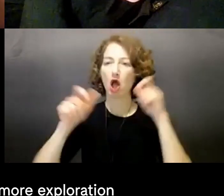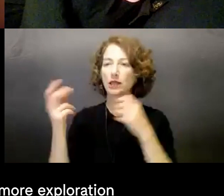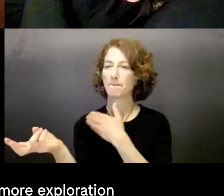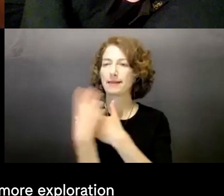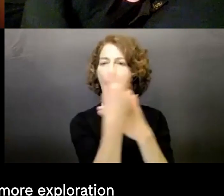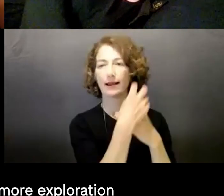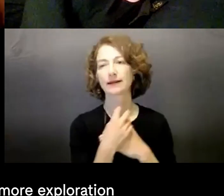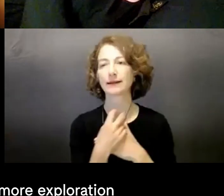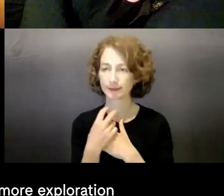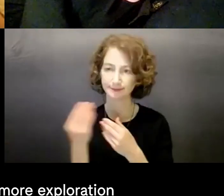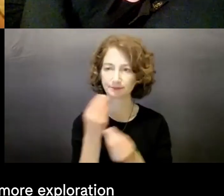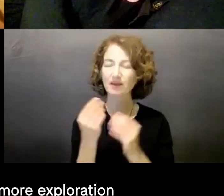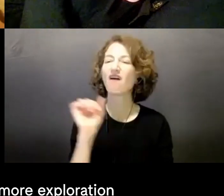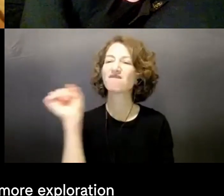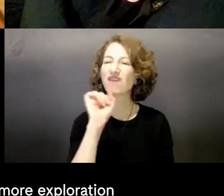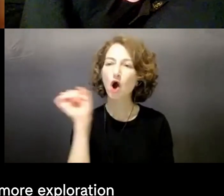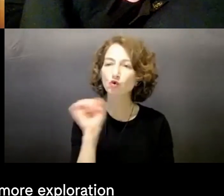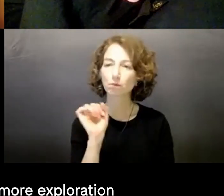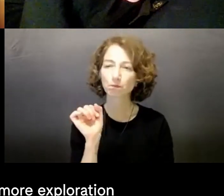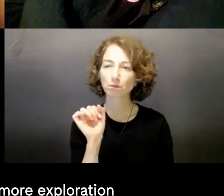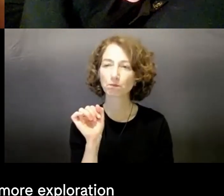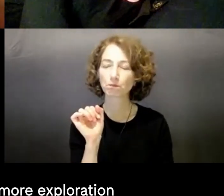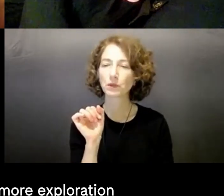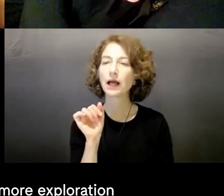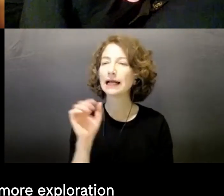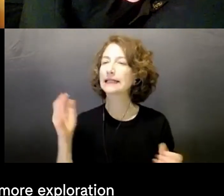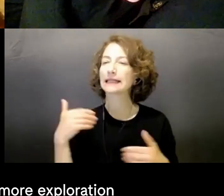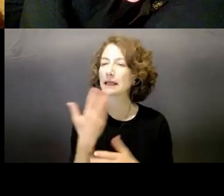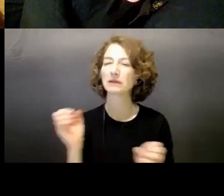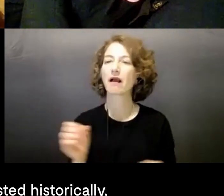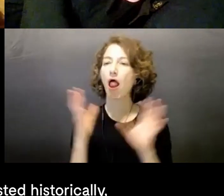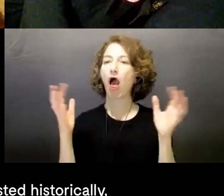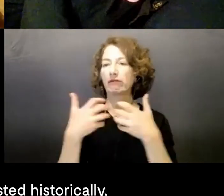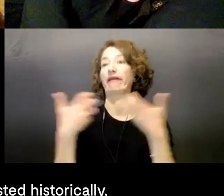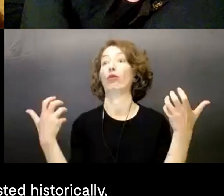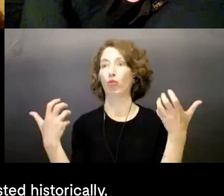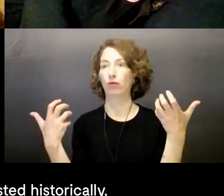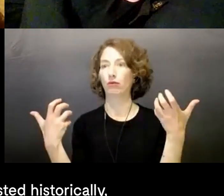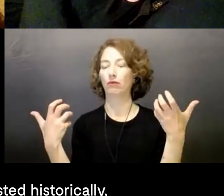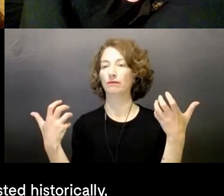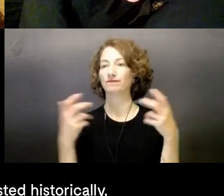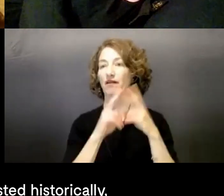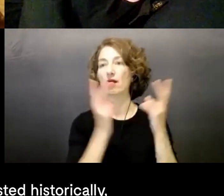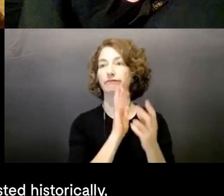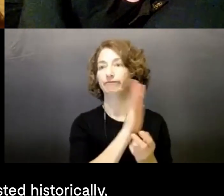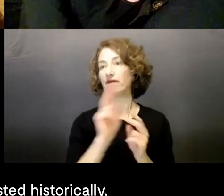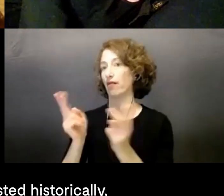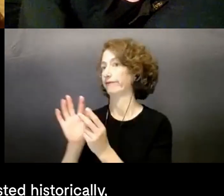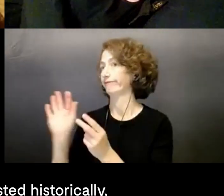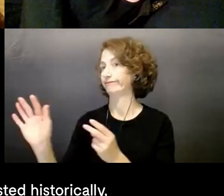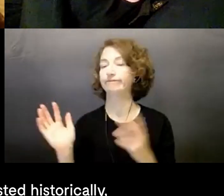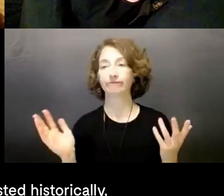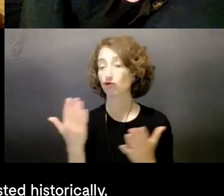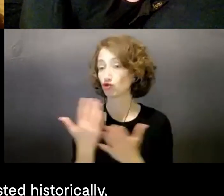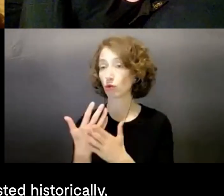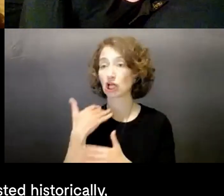about why this quite tangible segregation exists, how it has existed historically. Because I would